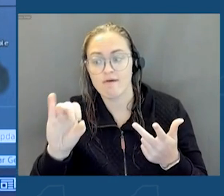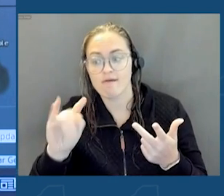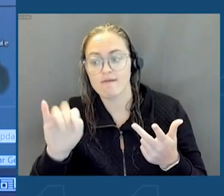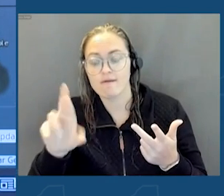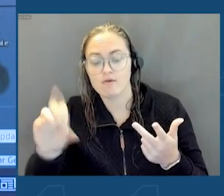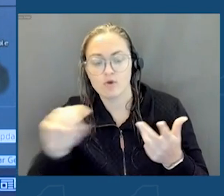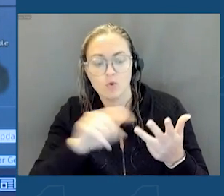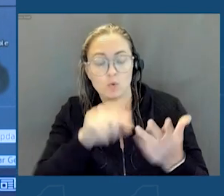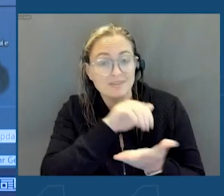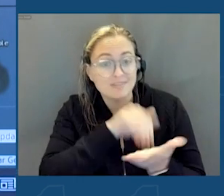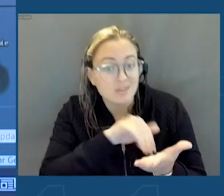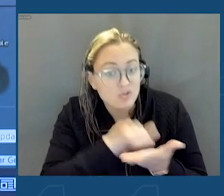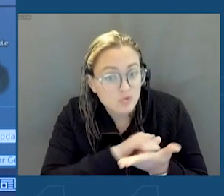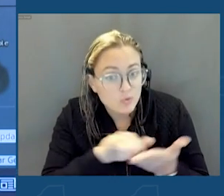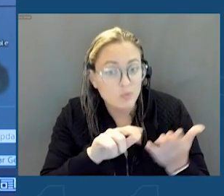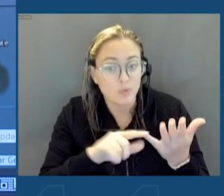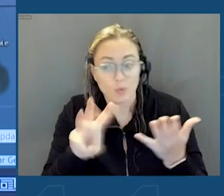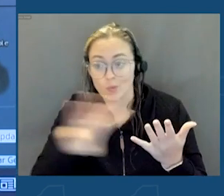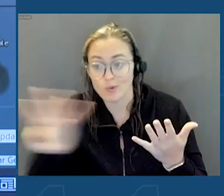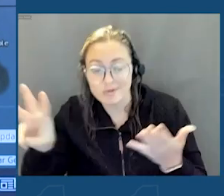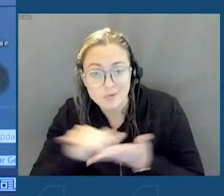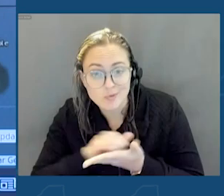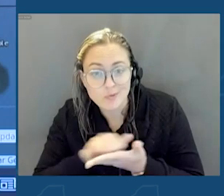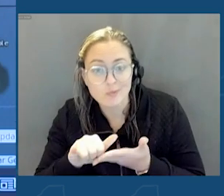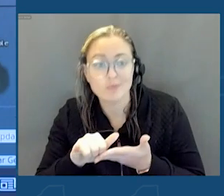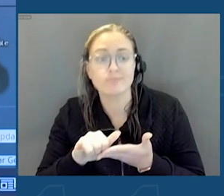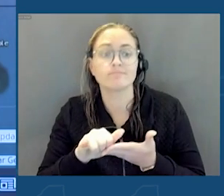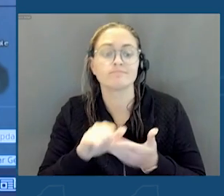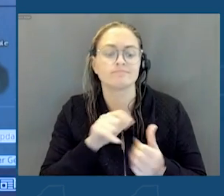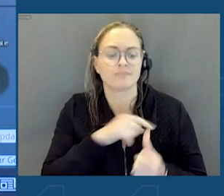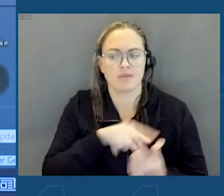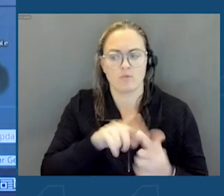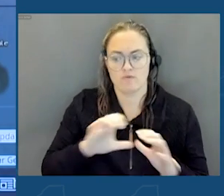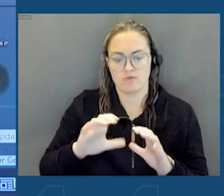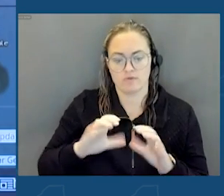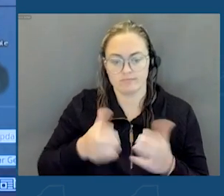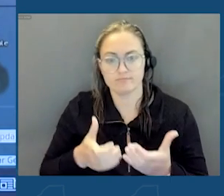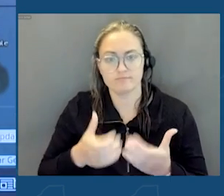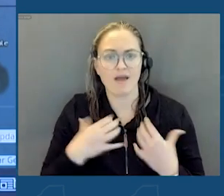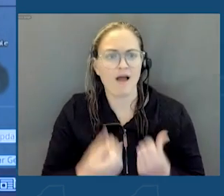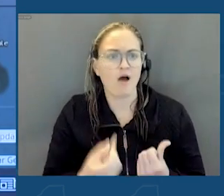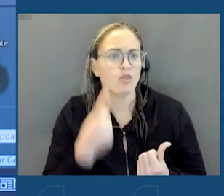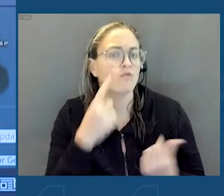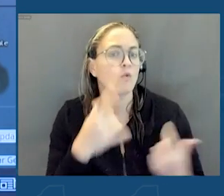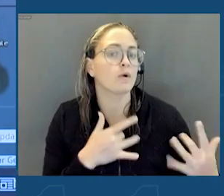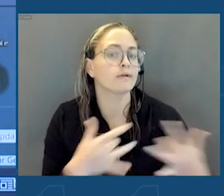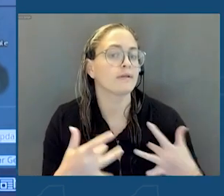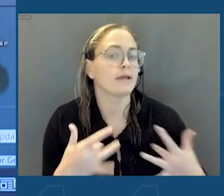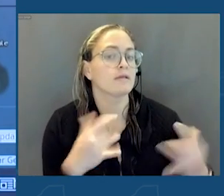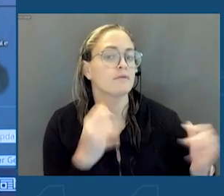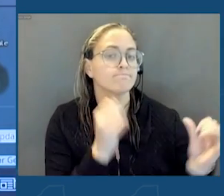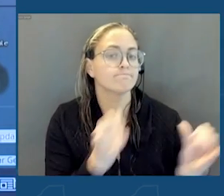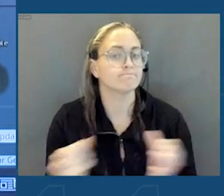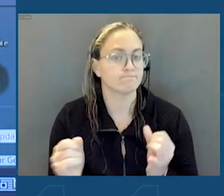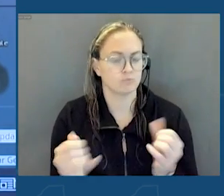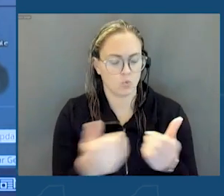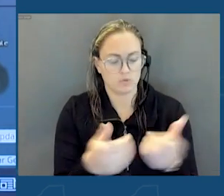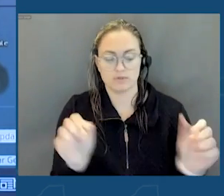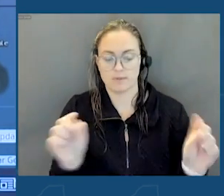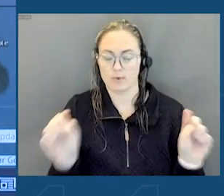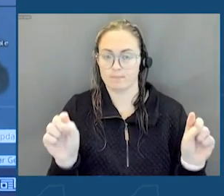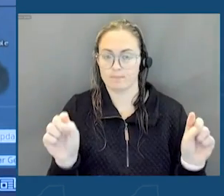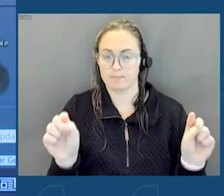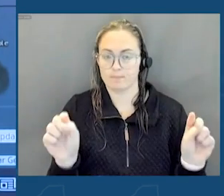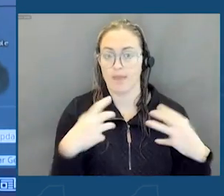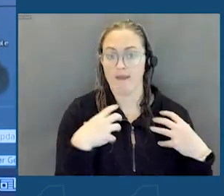New York, Western New York. And then we also have categories of healthy for sensitive individuals. So there's two different categories: unhealthy